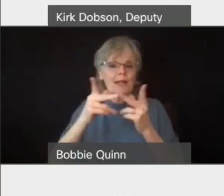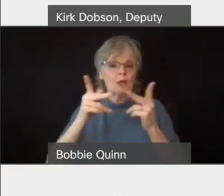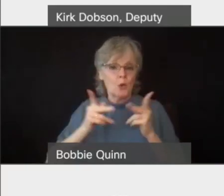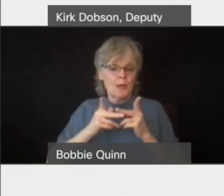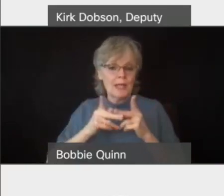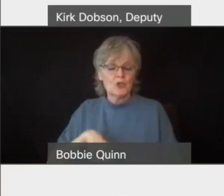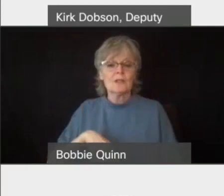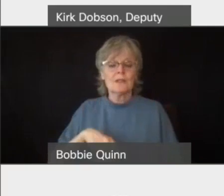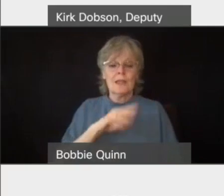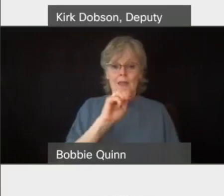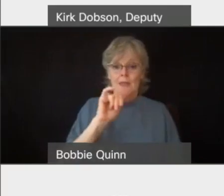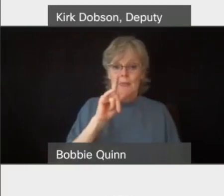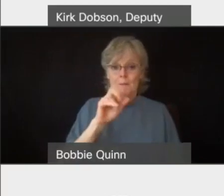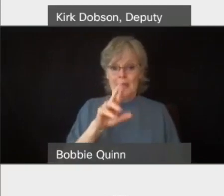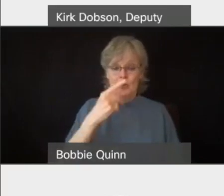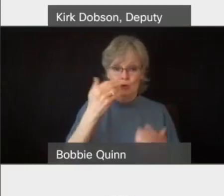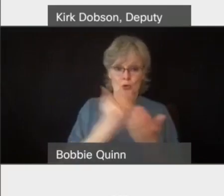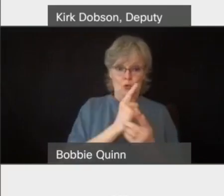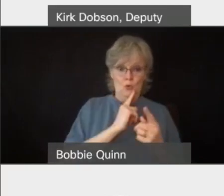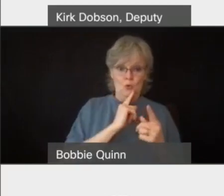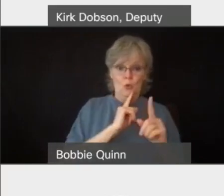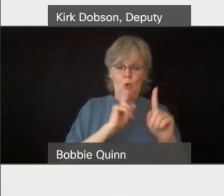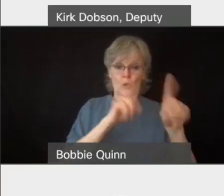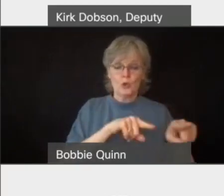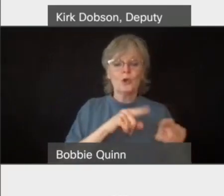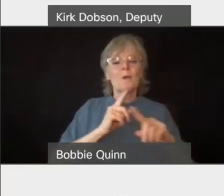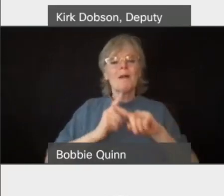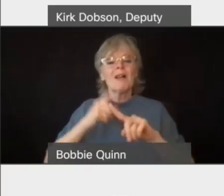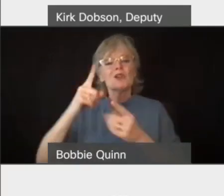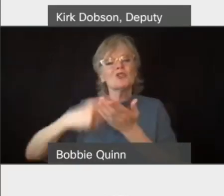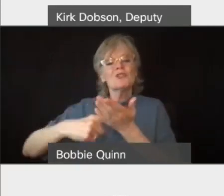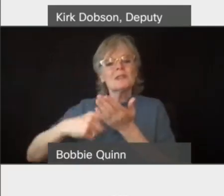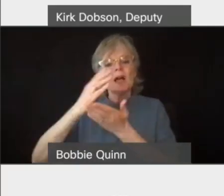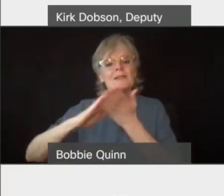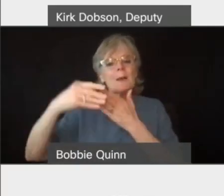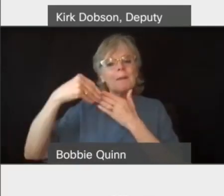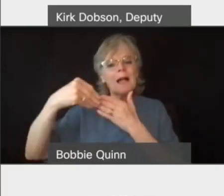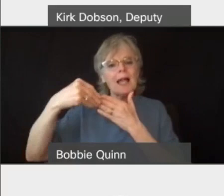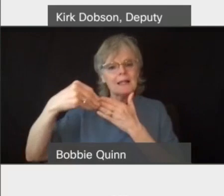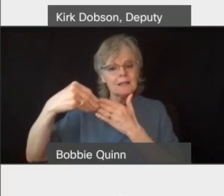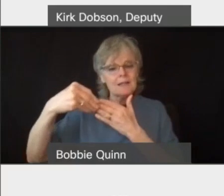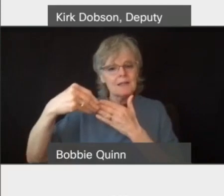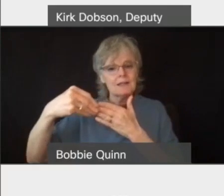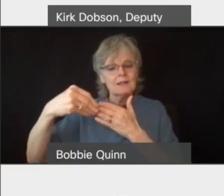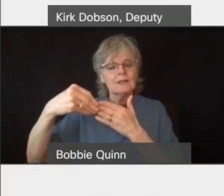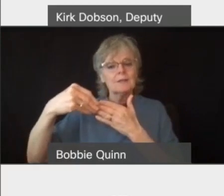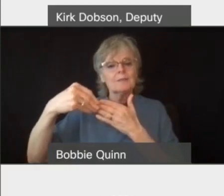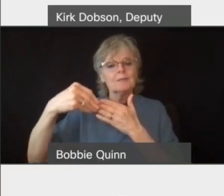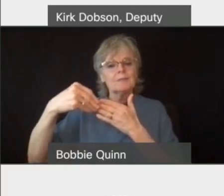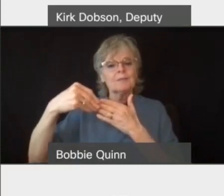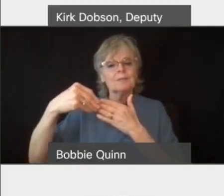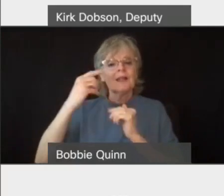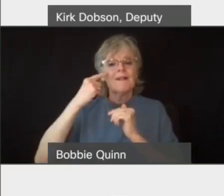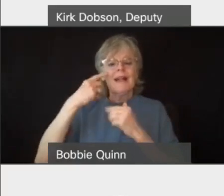the same time the mayor issued the new order, she also talked about some of the guidance for the